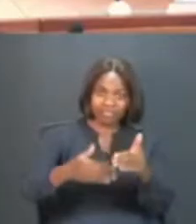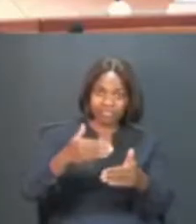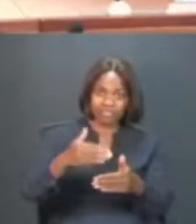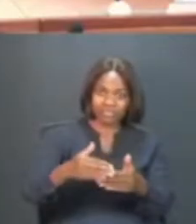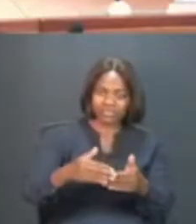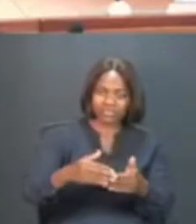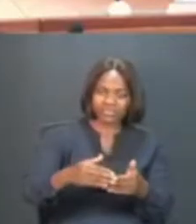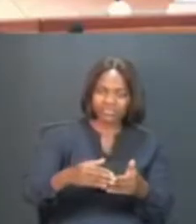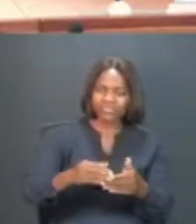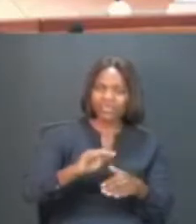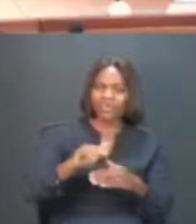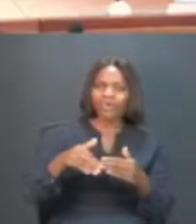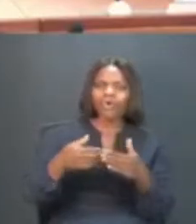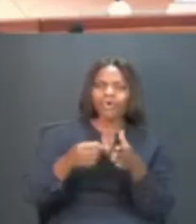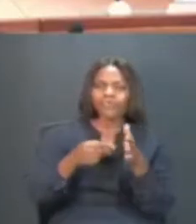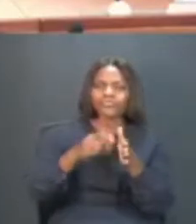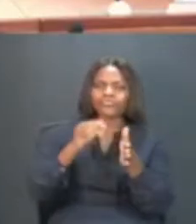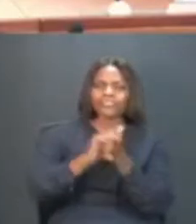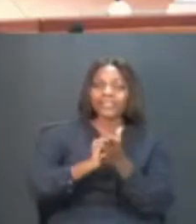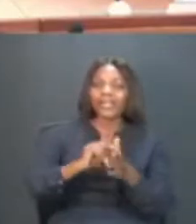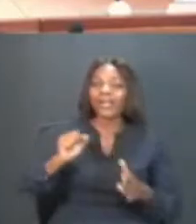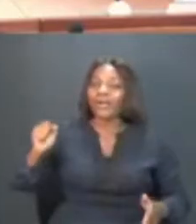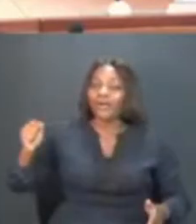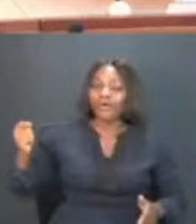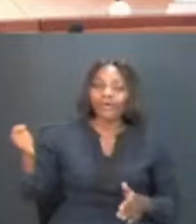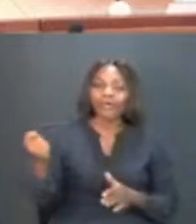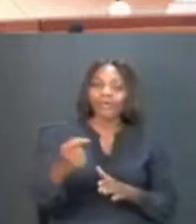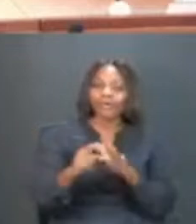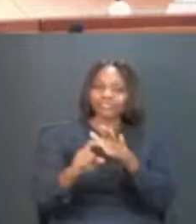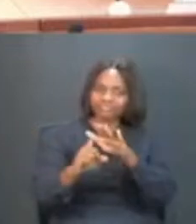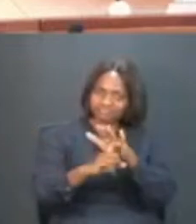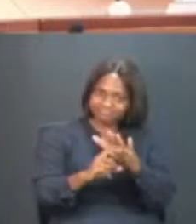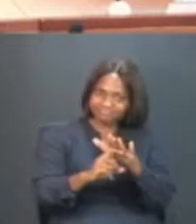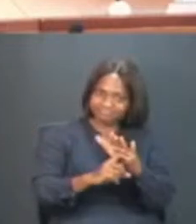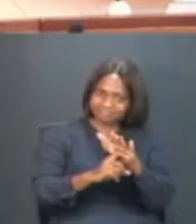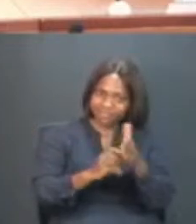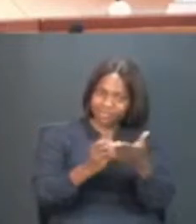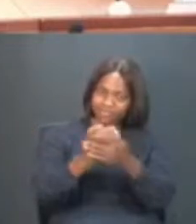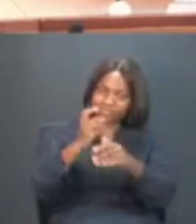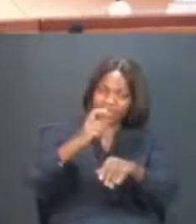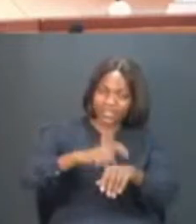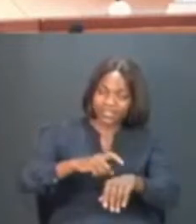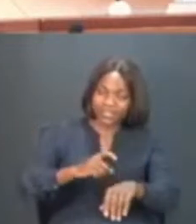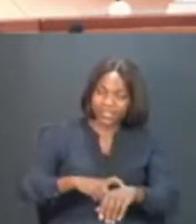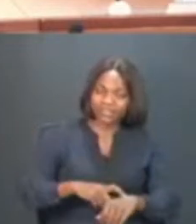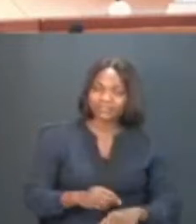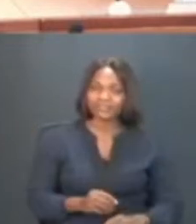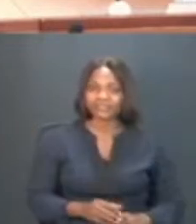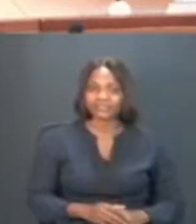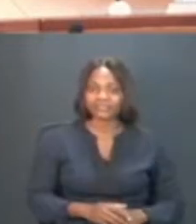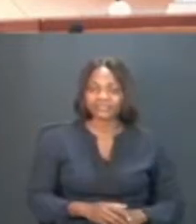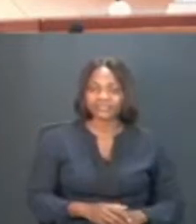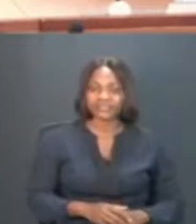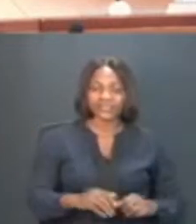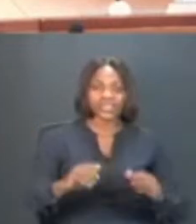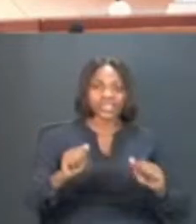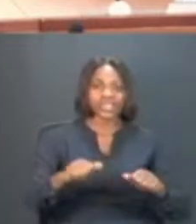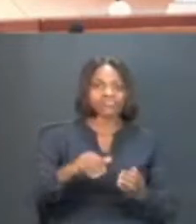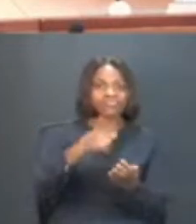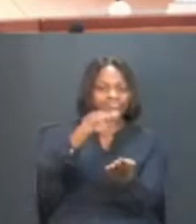that all of us get screened when we have to be screened in order to